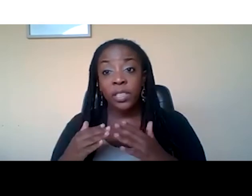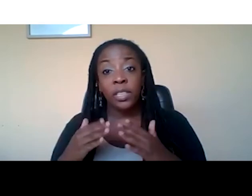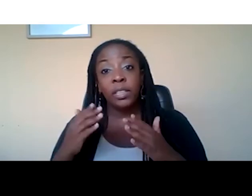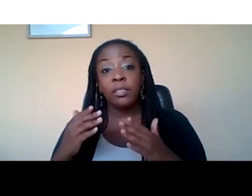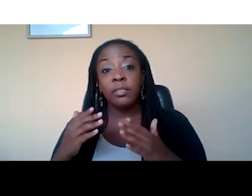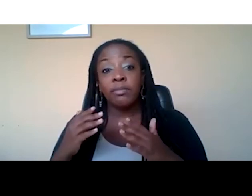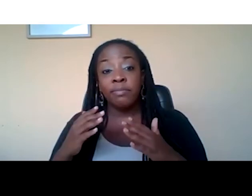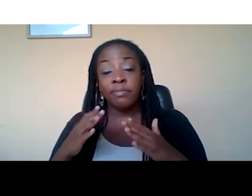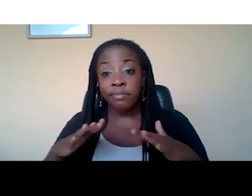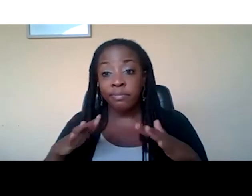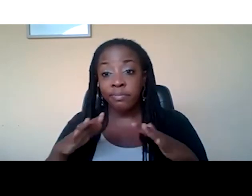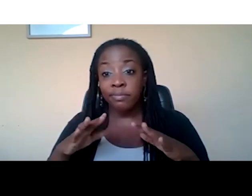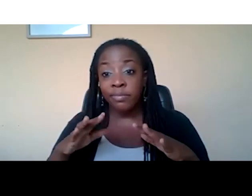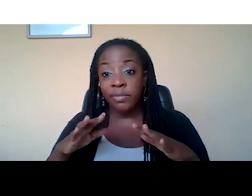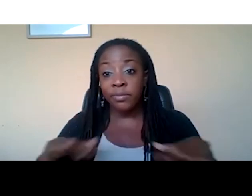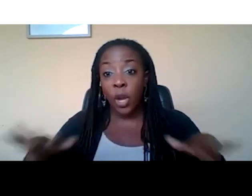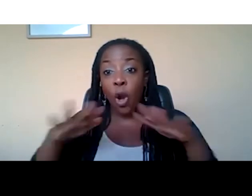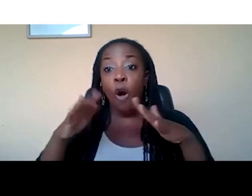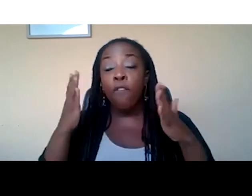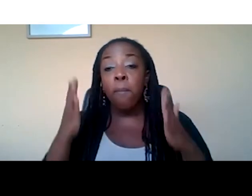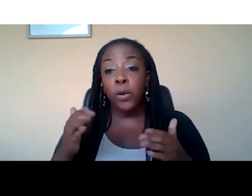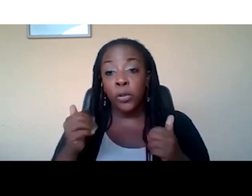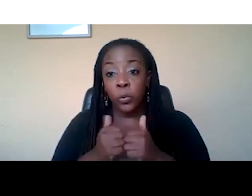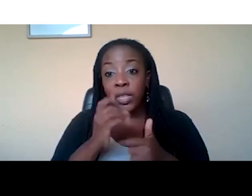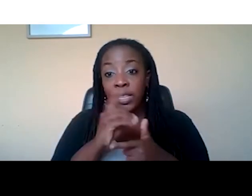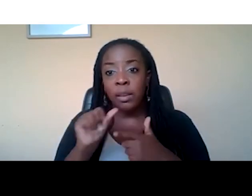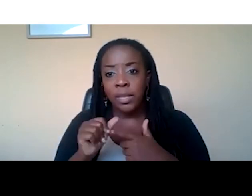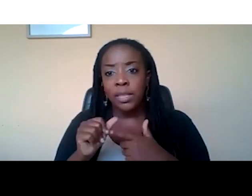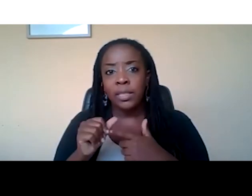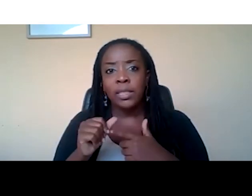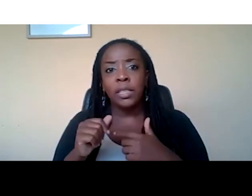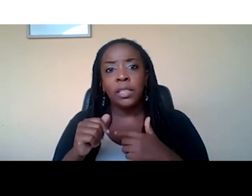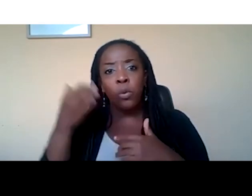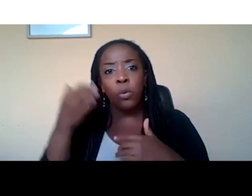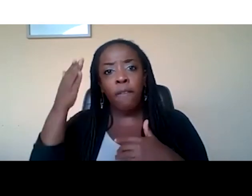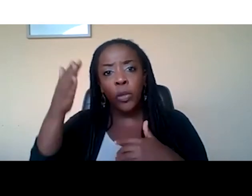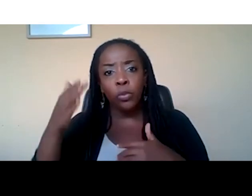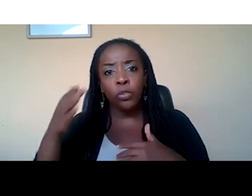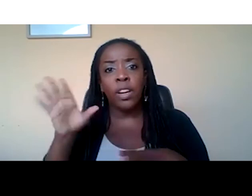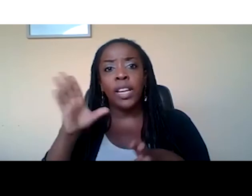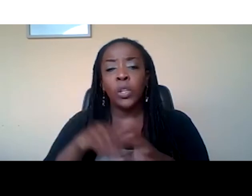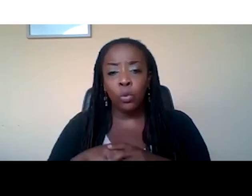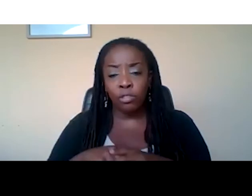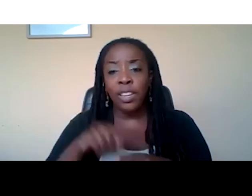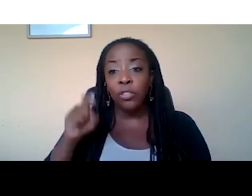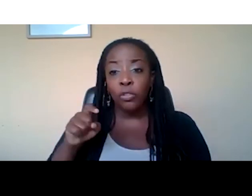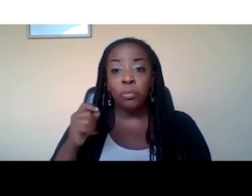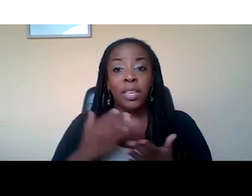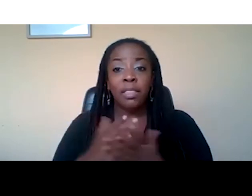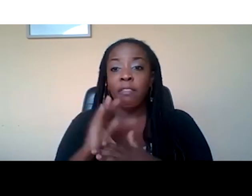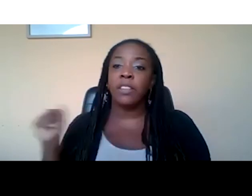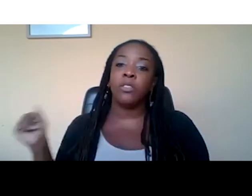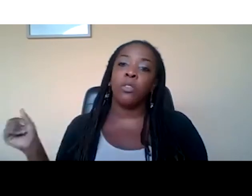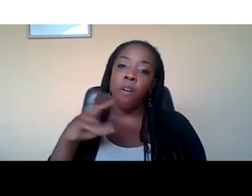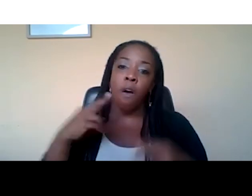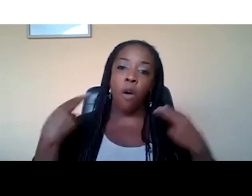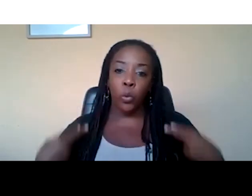but moving to inclusion is really ultimate in rights of all human beings,